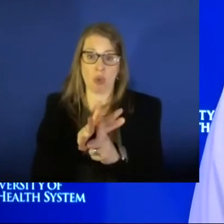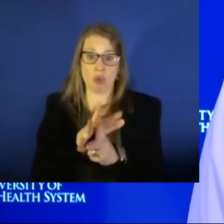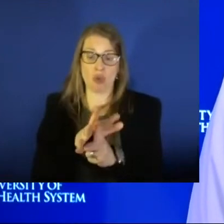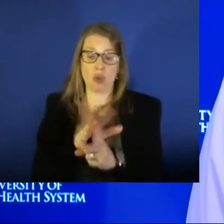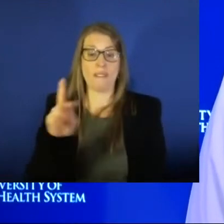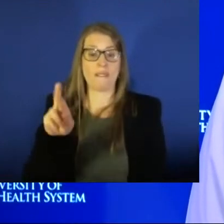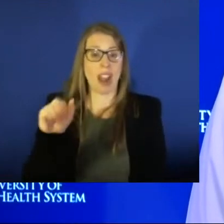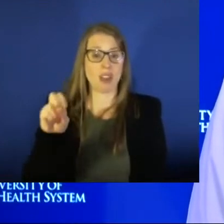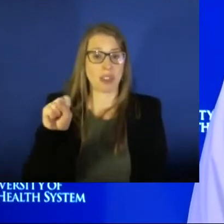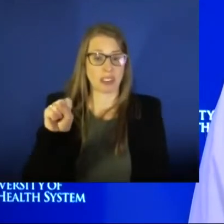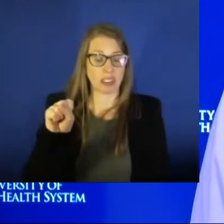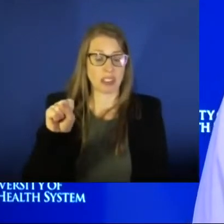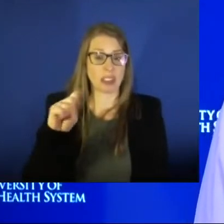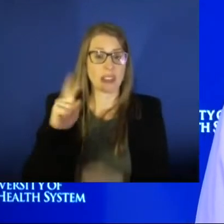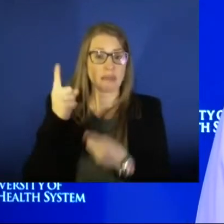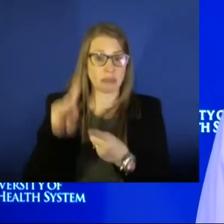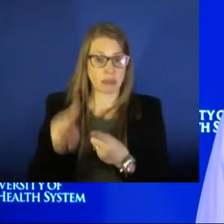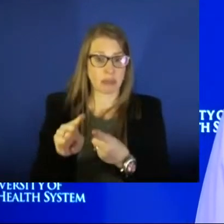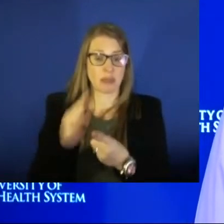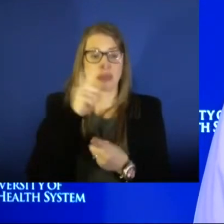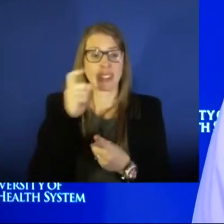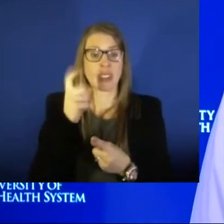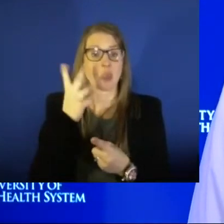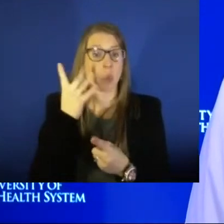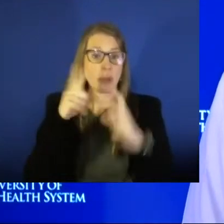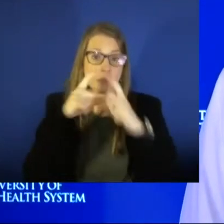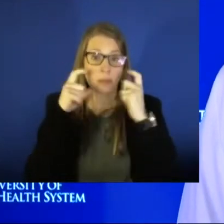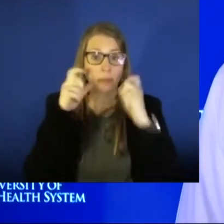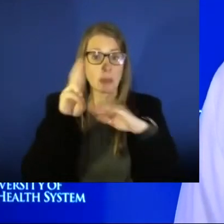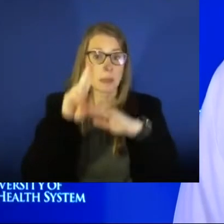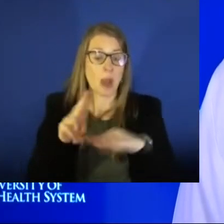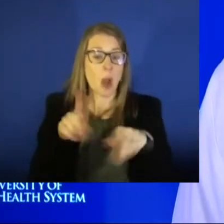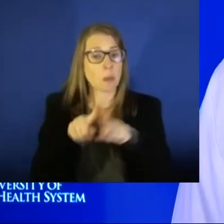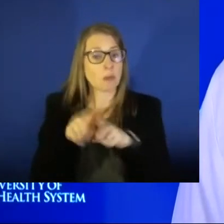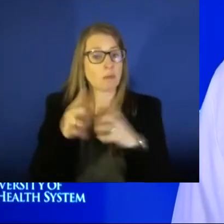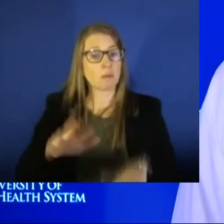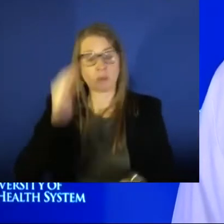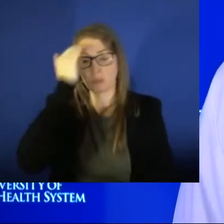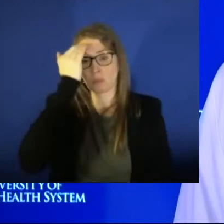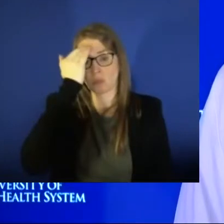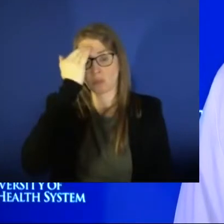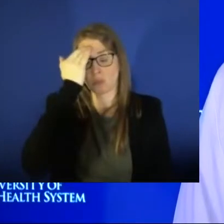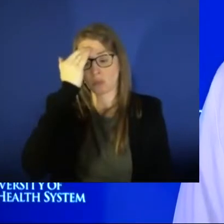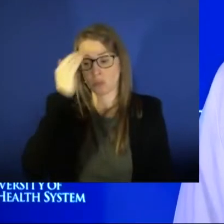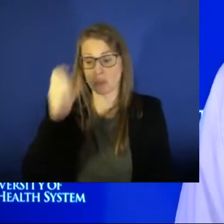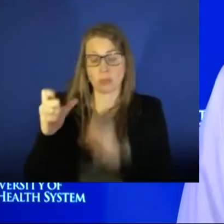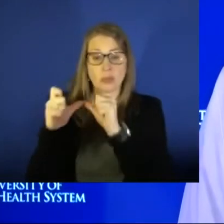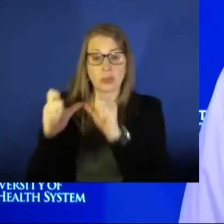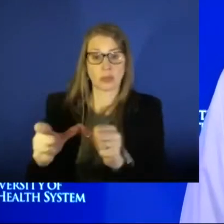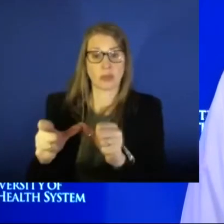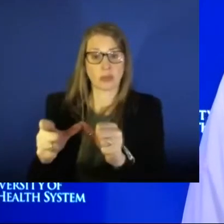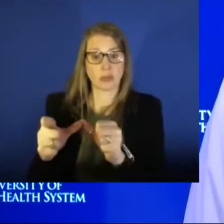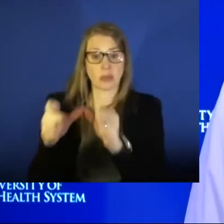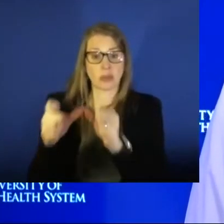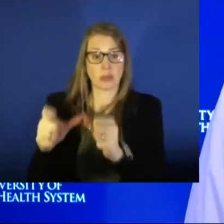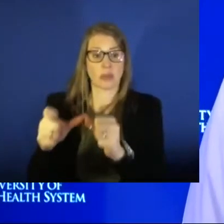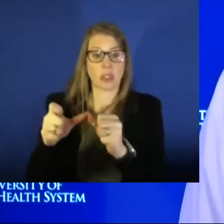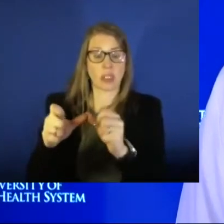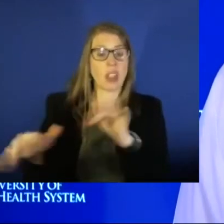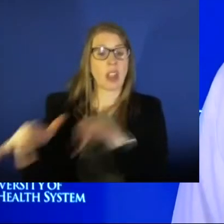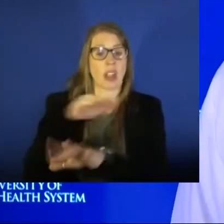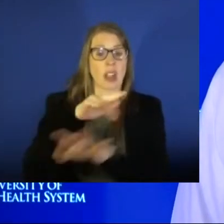down because of masking and things, but we also know that there was also continual or constant circulation of viruses,